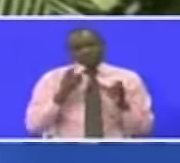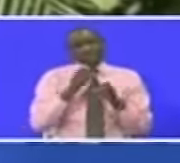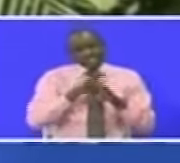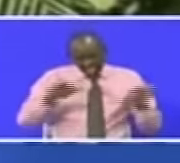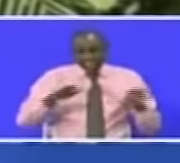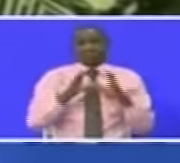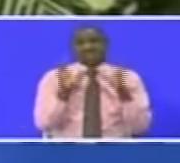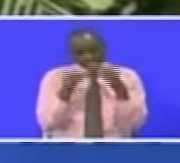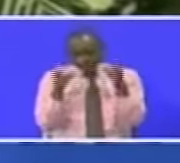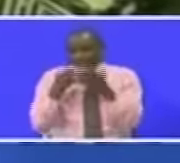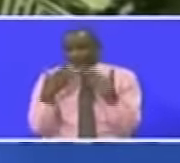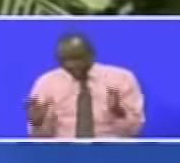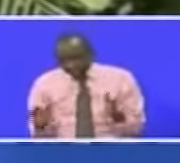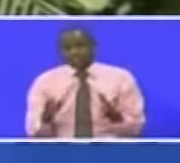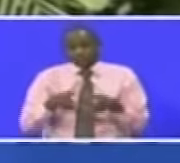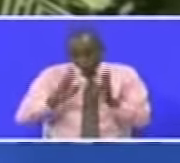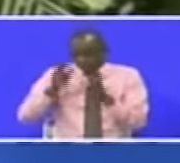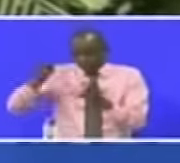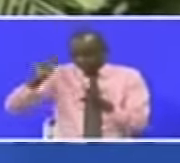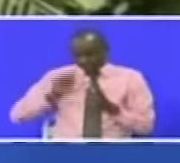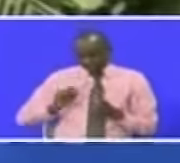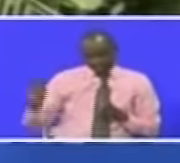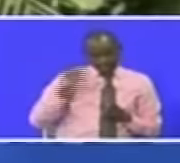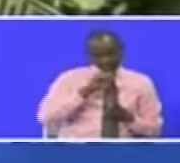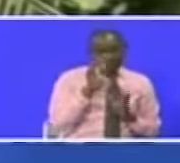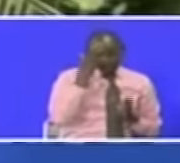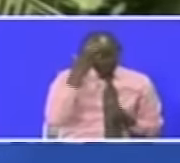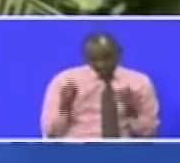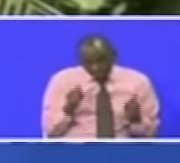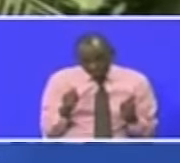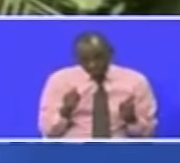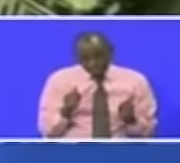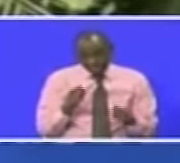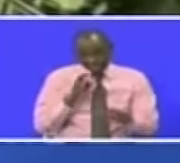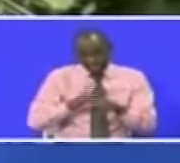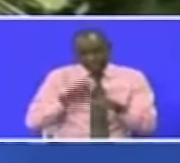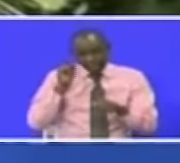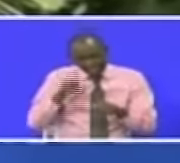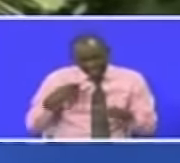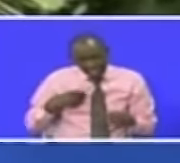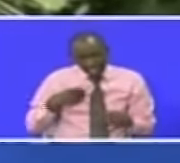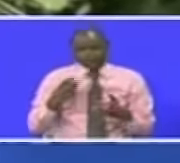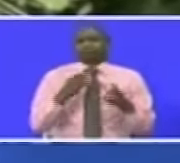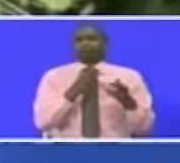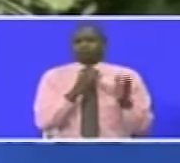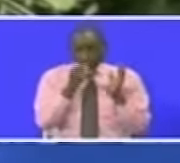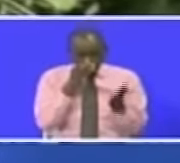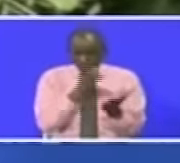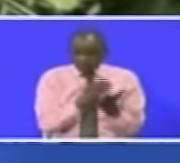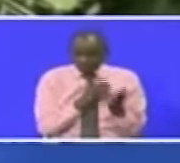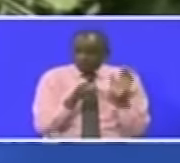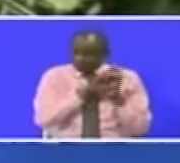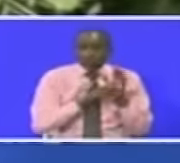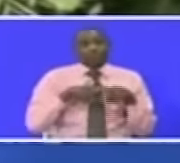done, the roads are identified, they are marked. If the roads are to be revisited, it has to be in conformity with the constitution. Right